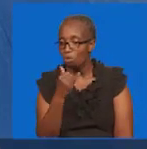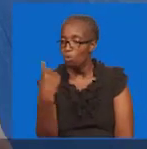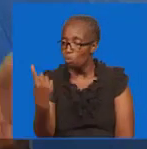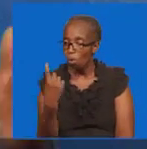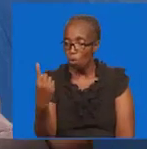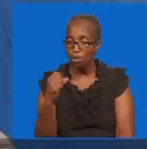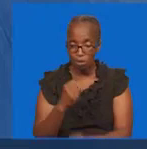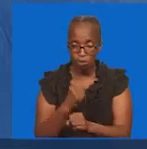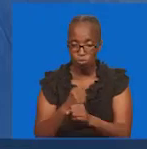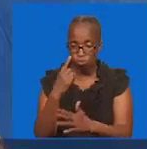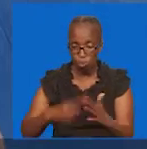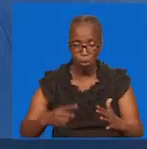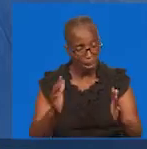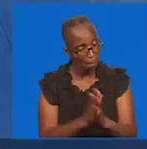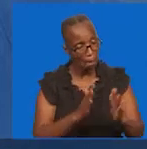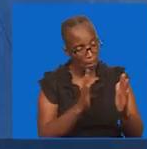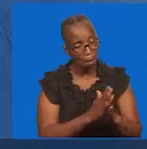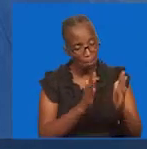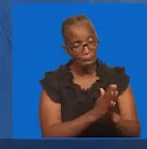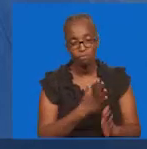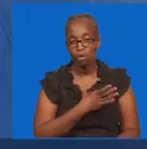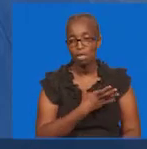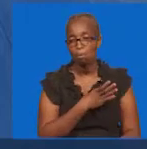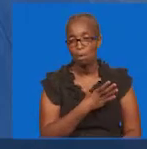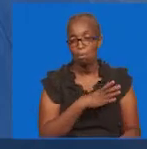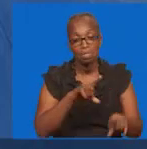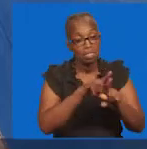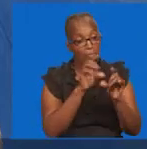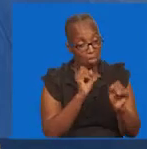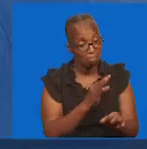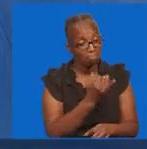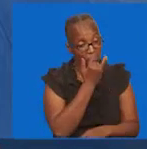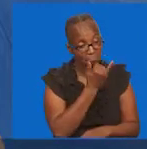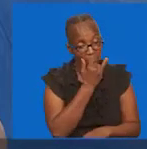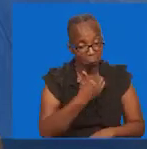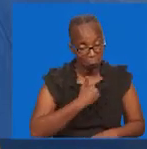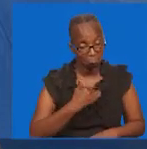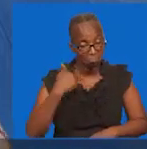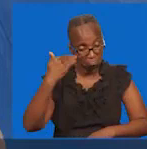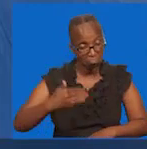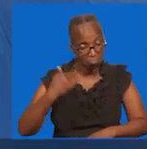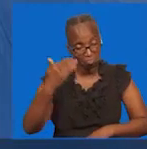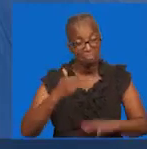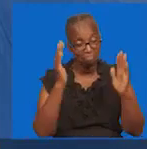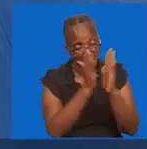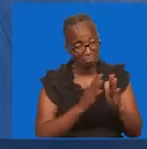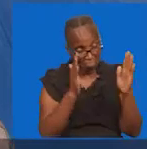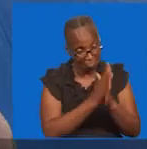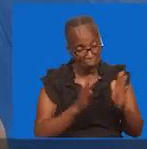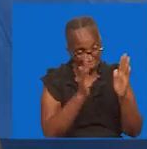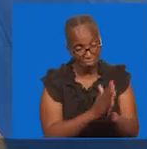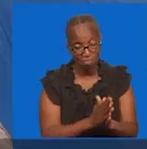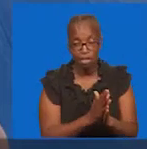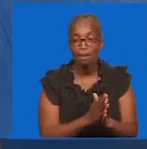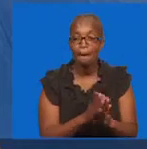Tunawambia Endelea Endelea But I want to tell you that The Bible today wants us The word of God today wants us That